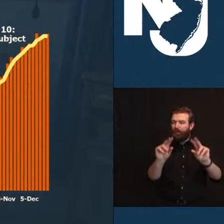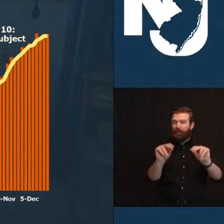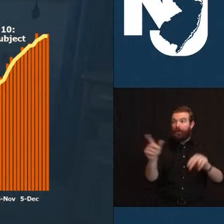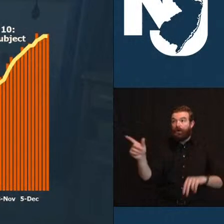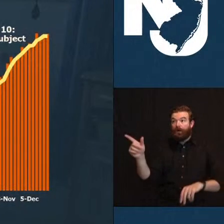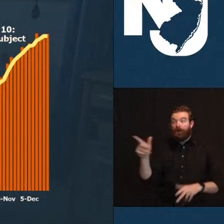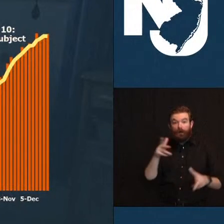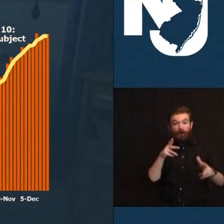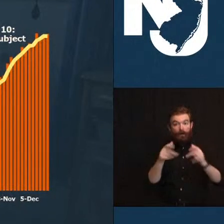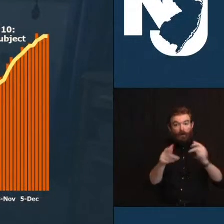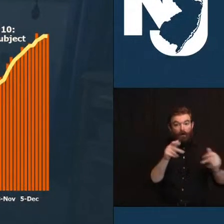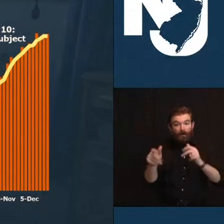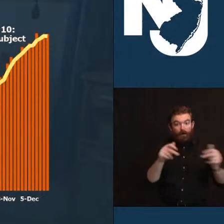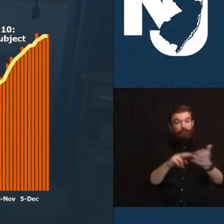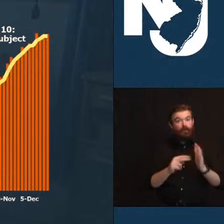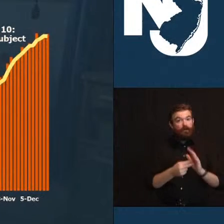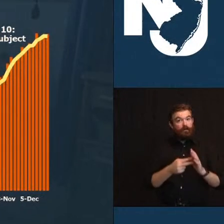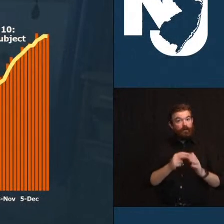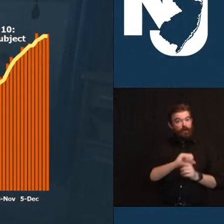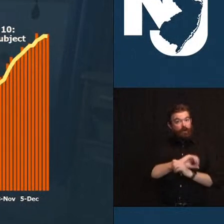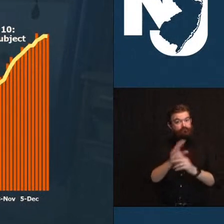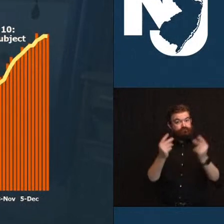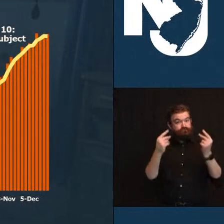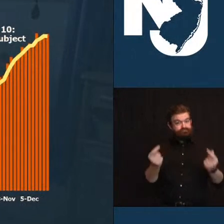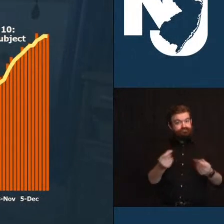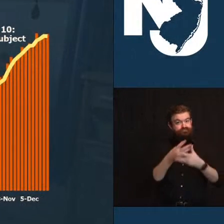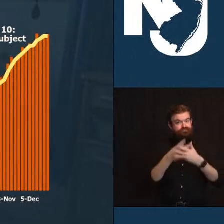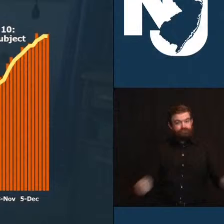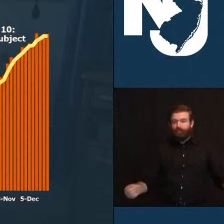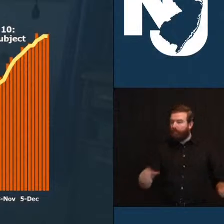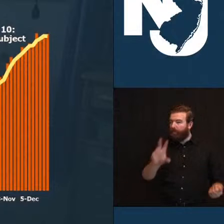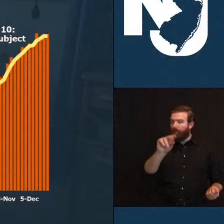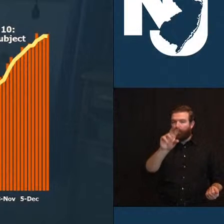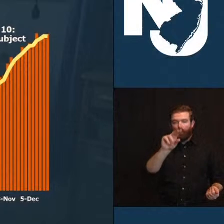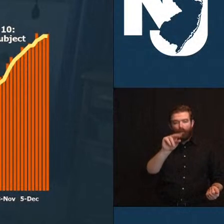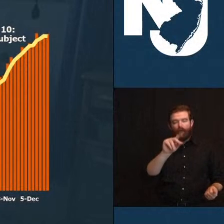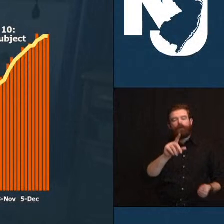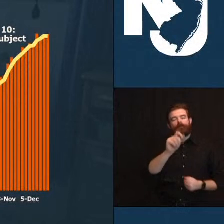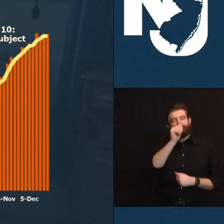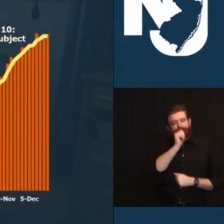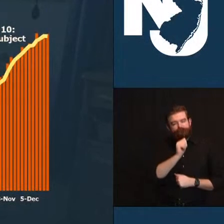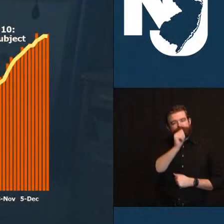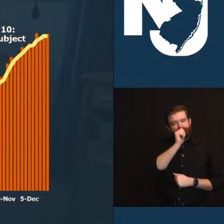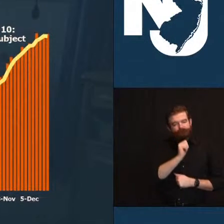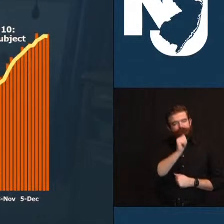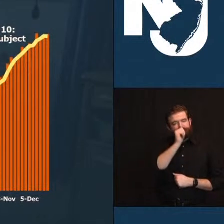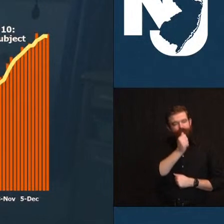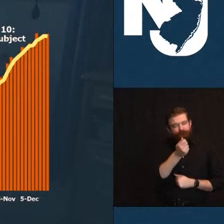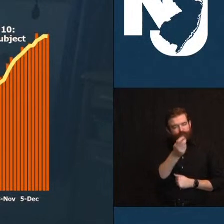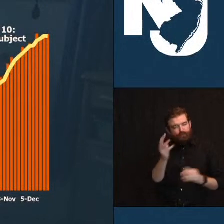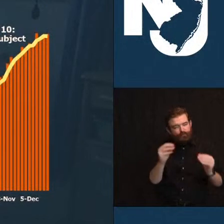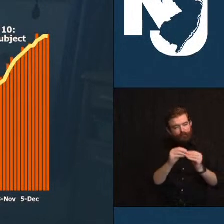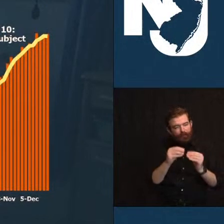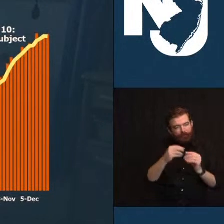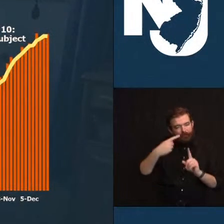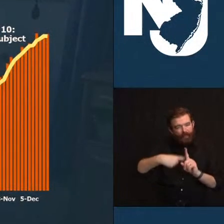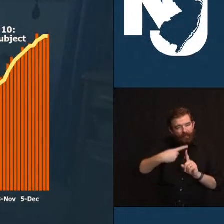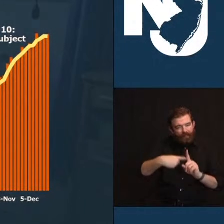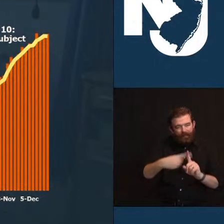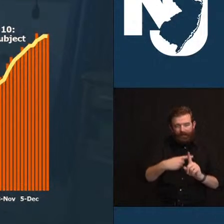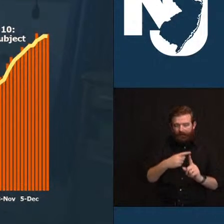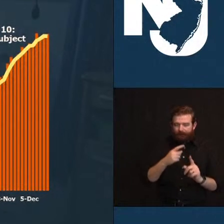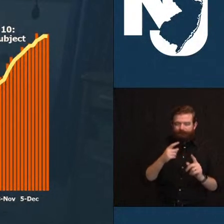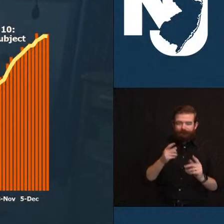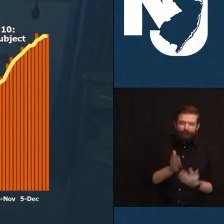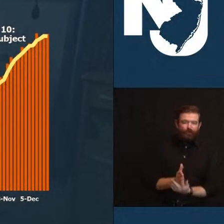but we have to carry on a war footing for a few more months. We have to get through this winter together. I know we're